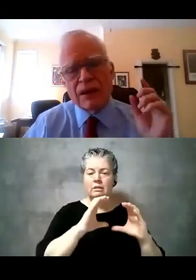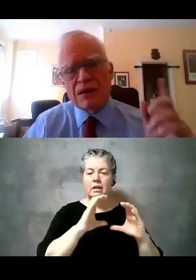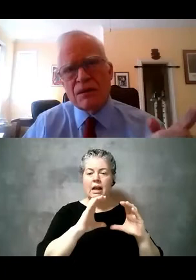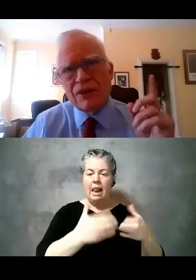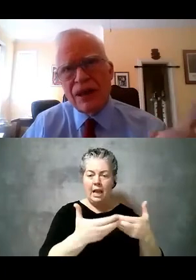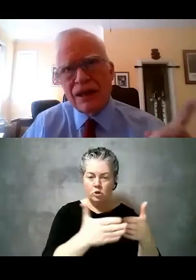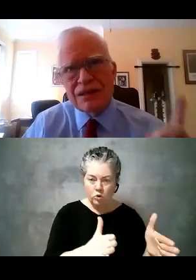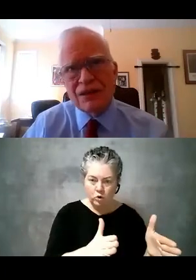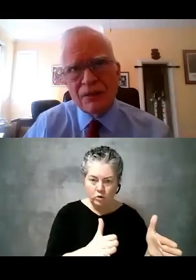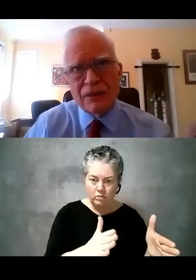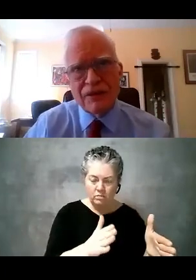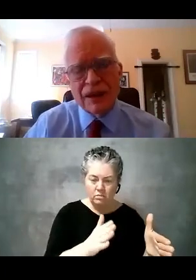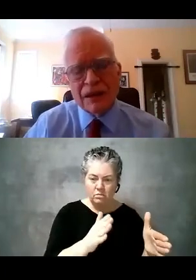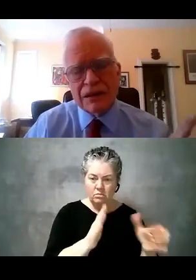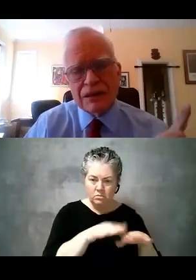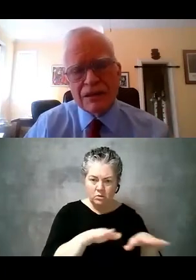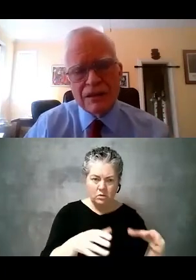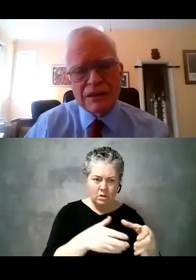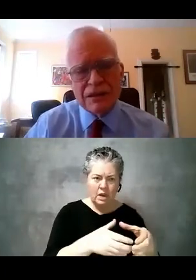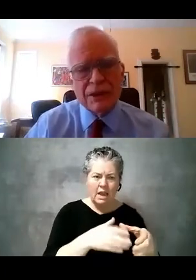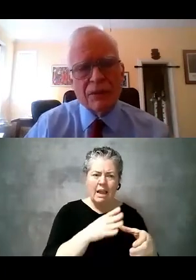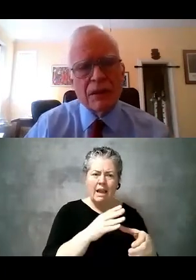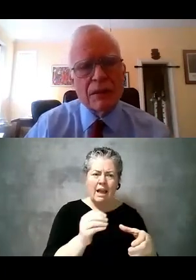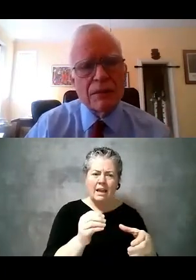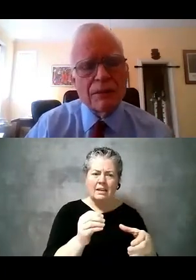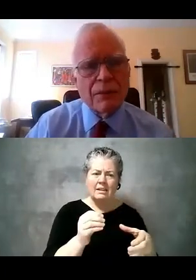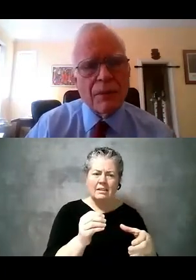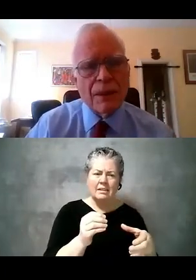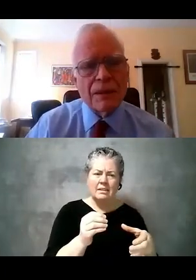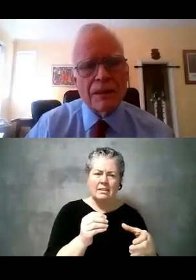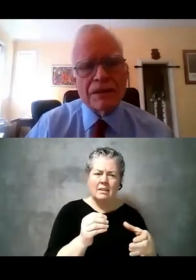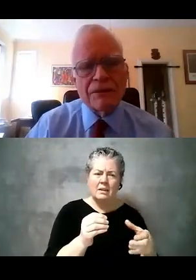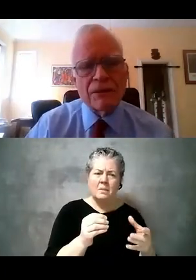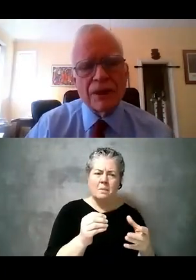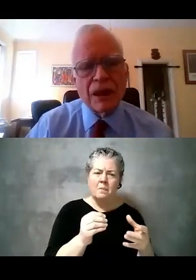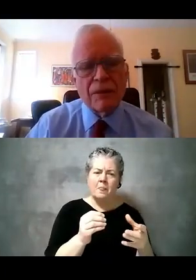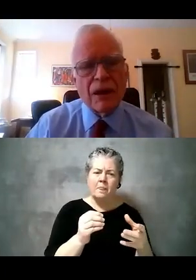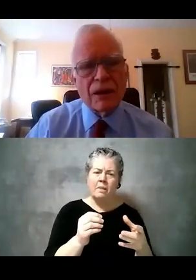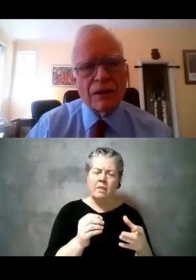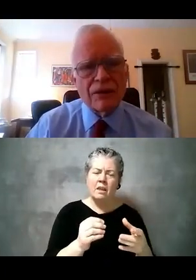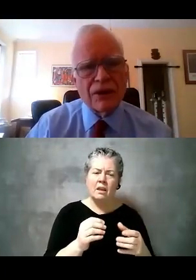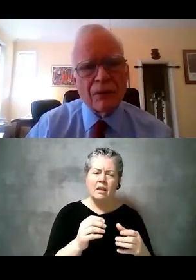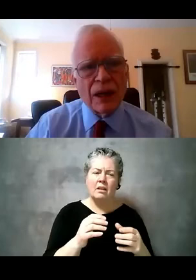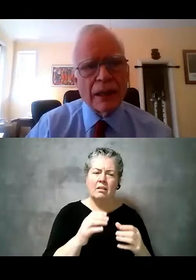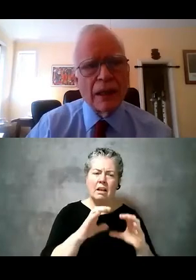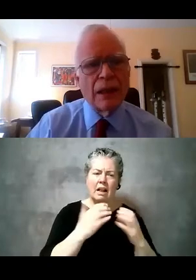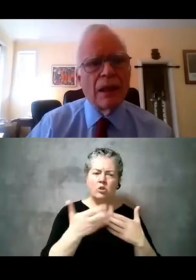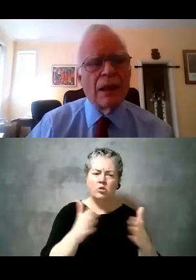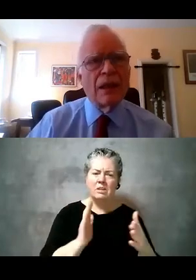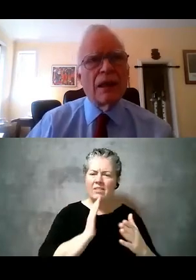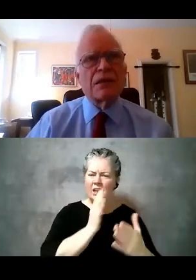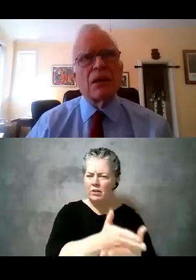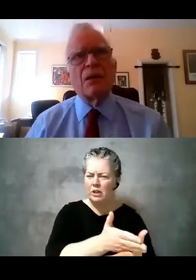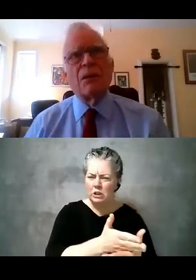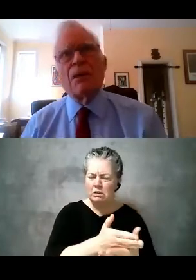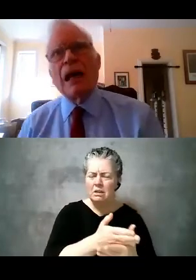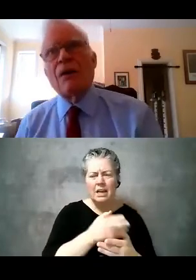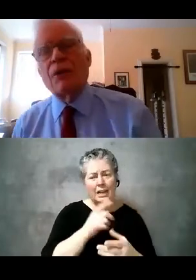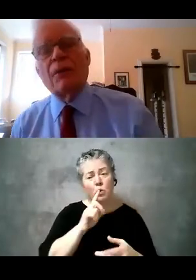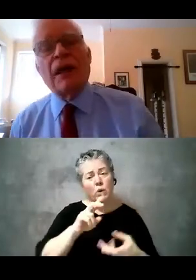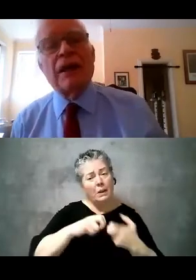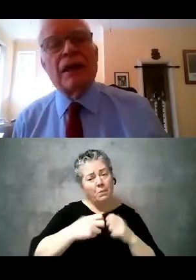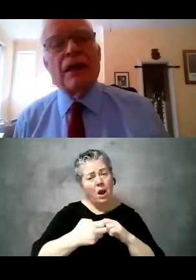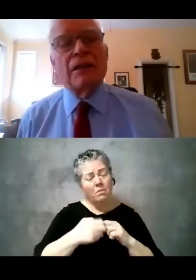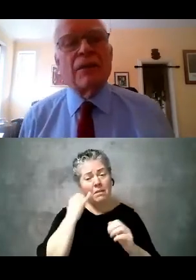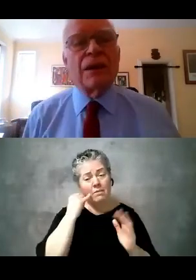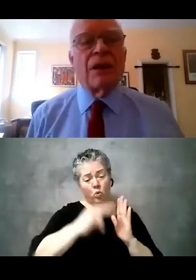by the way, it assumes a constant treatment effect. And this is a big problem. If you read our article, you'll see why. So Howard